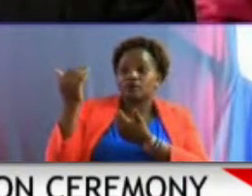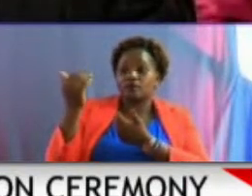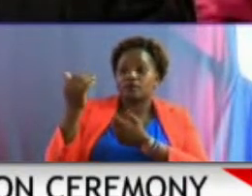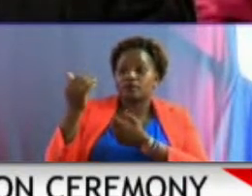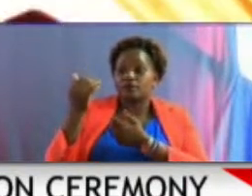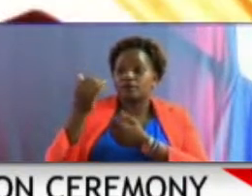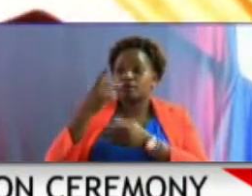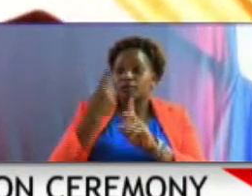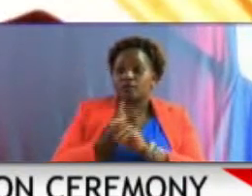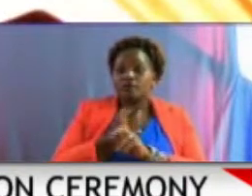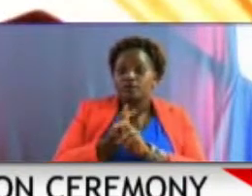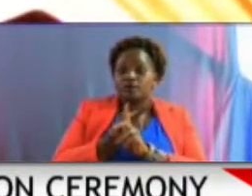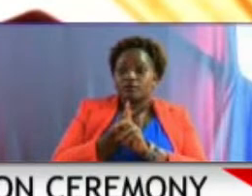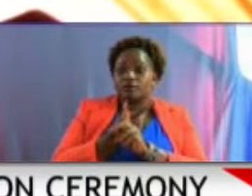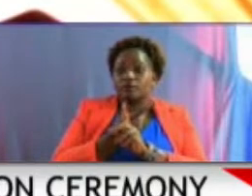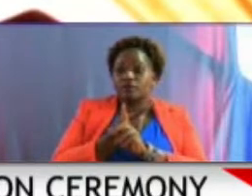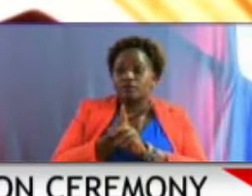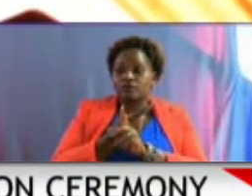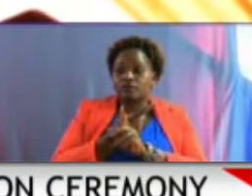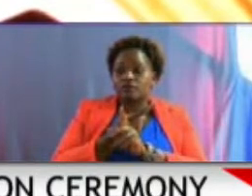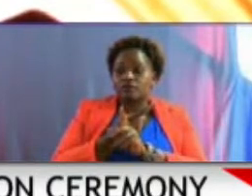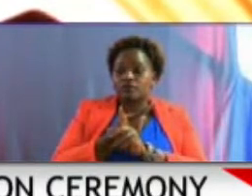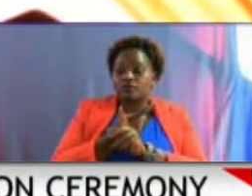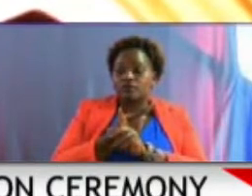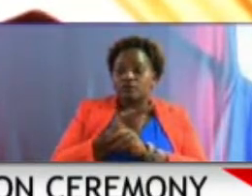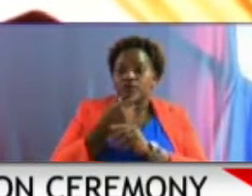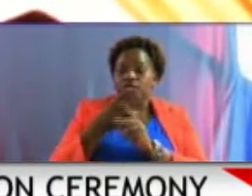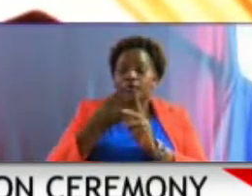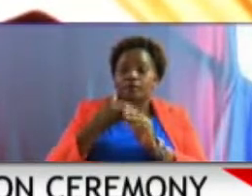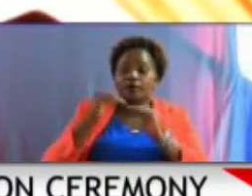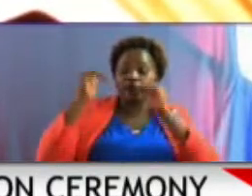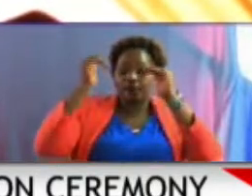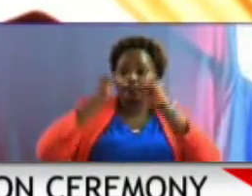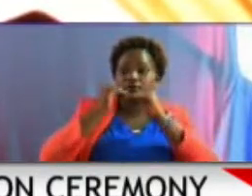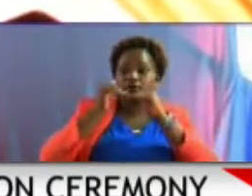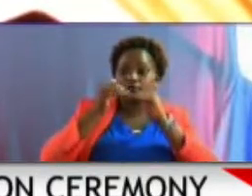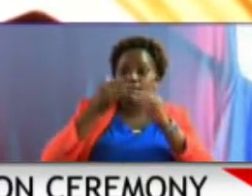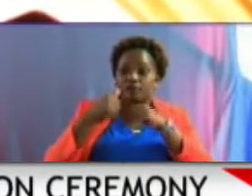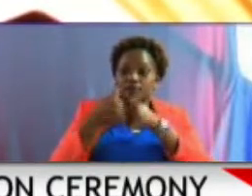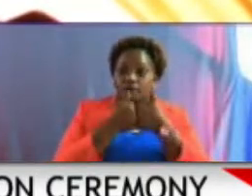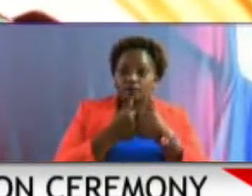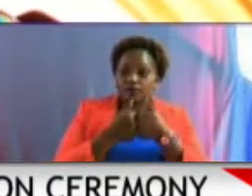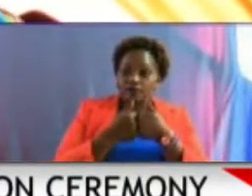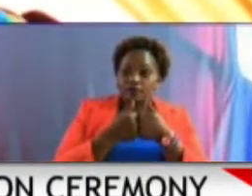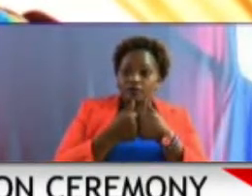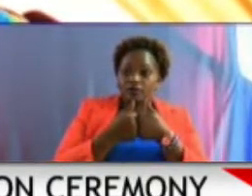very different. Some of you will be very high level, others will be struggling.